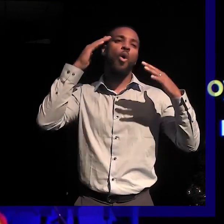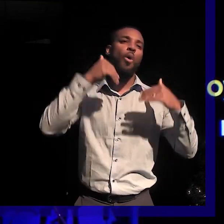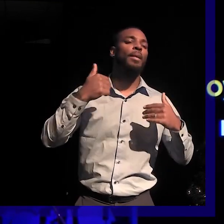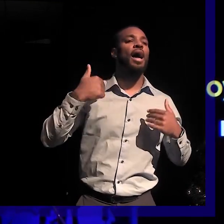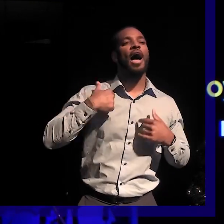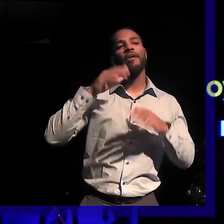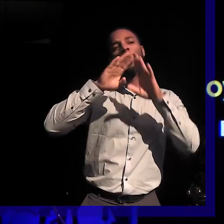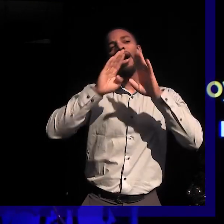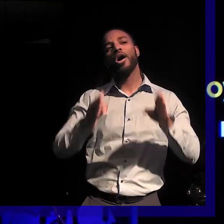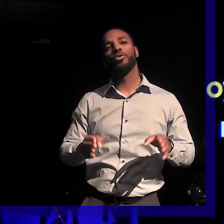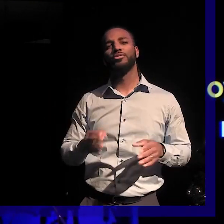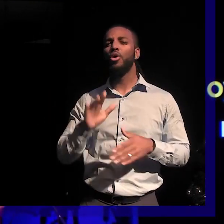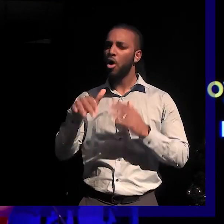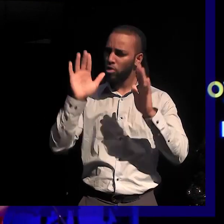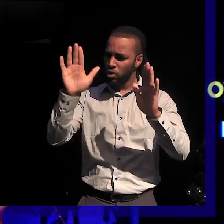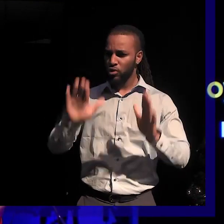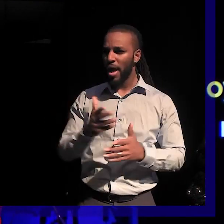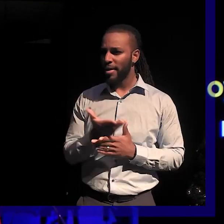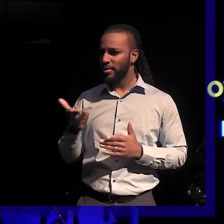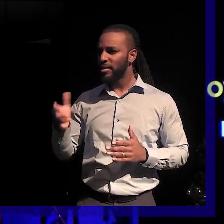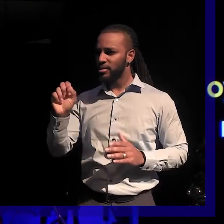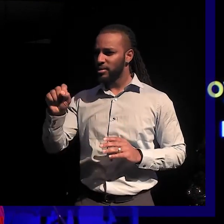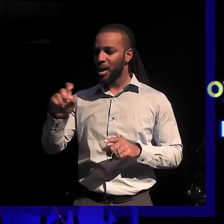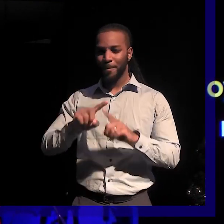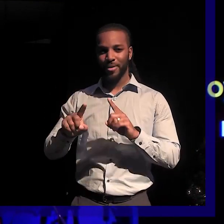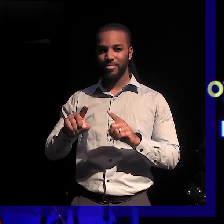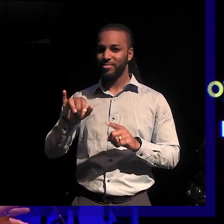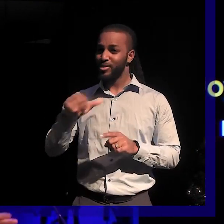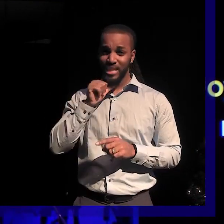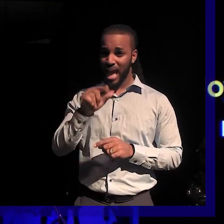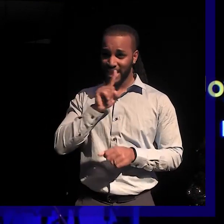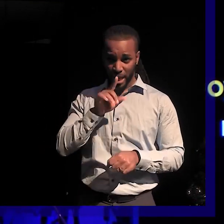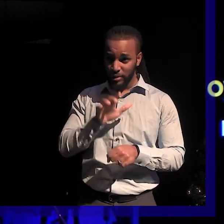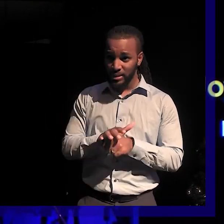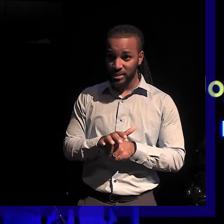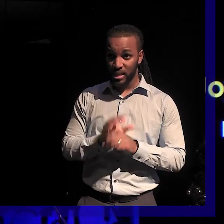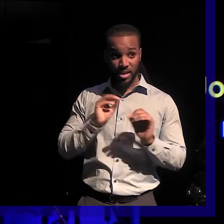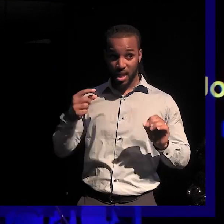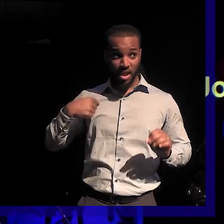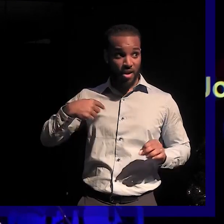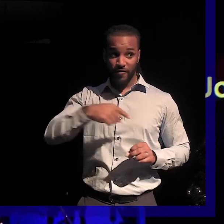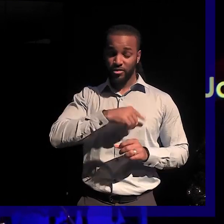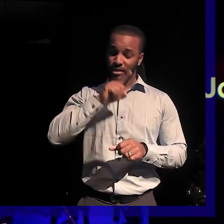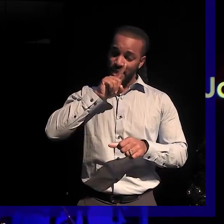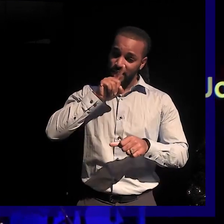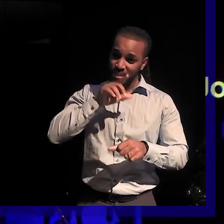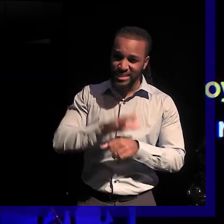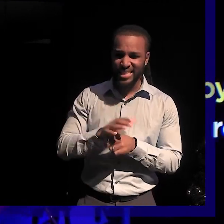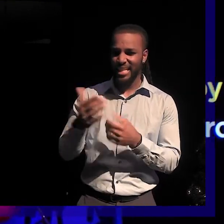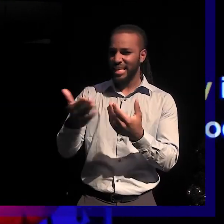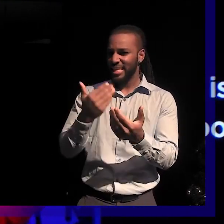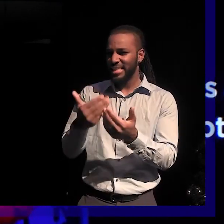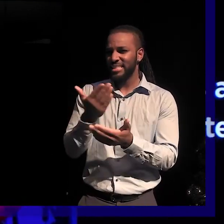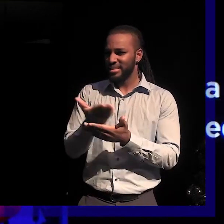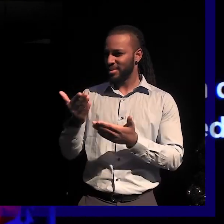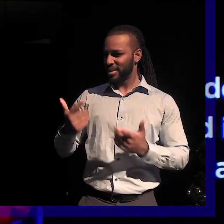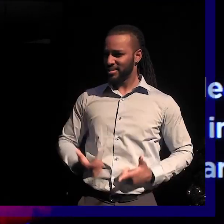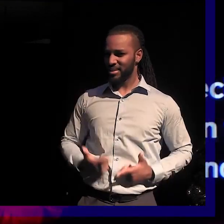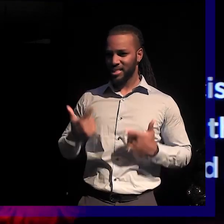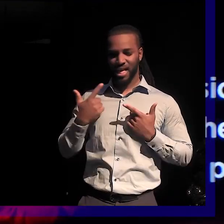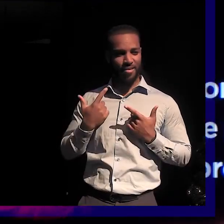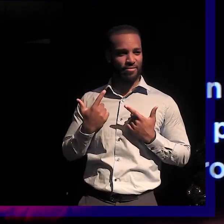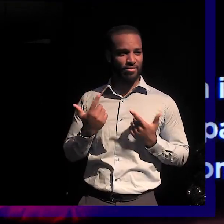have that house. All great things, but those are not guaranteed. None of us are guaranteed easy things in life. None of us